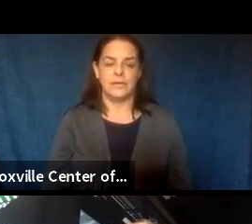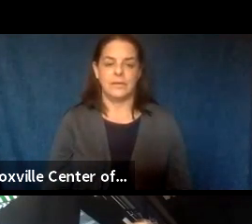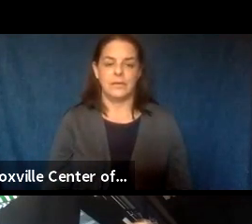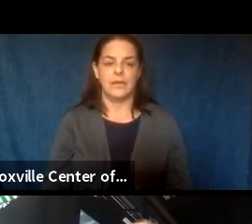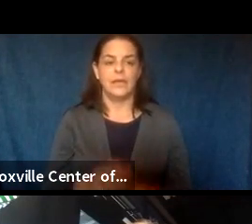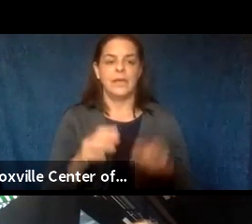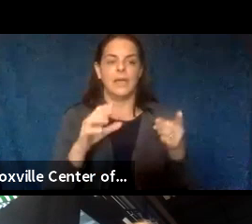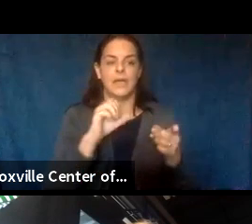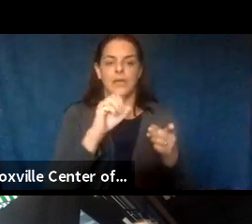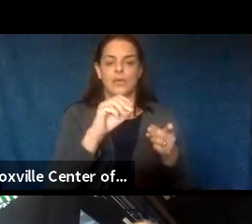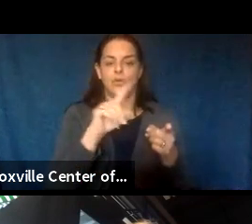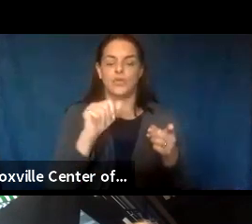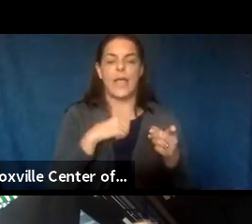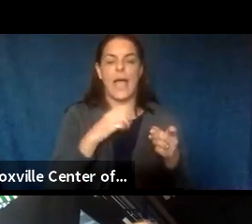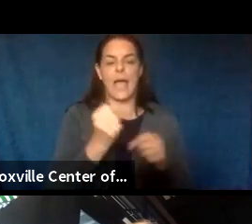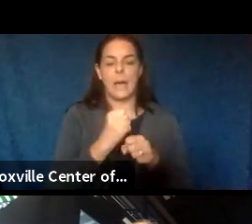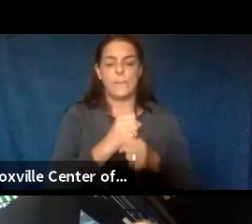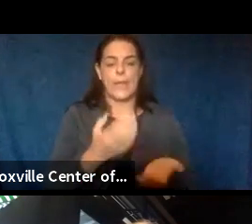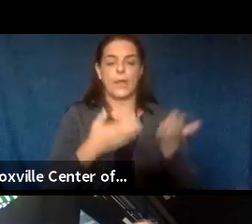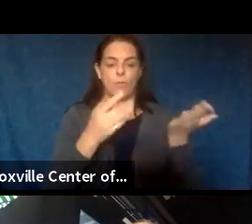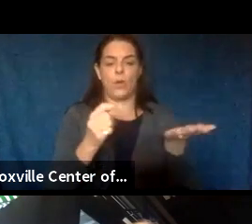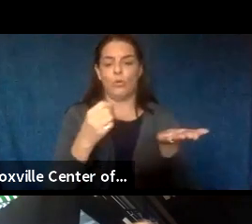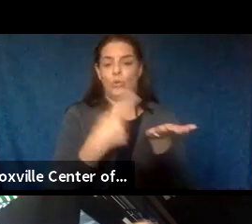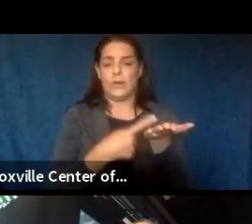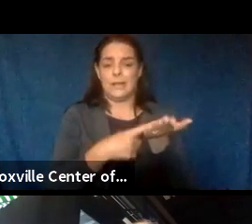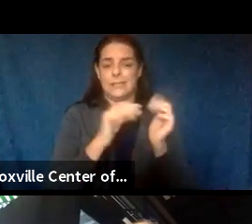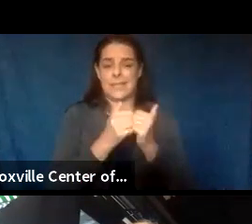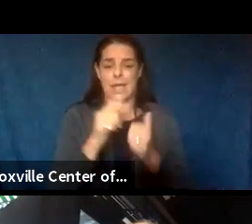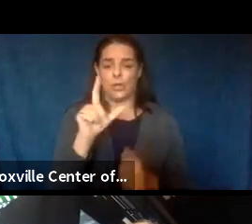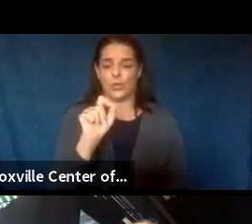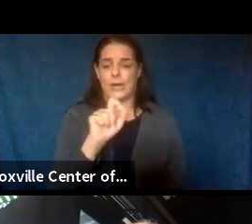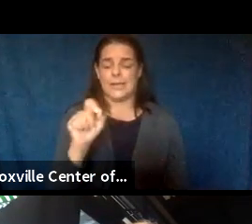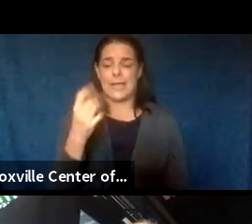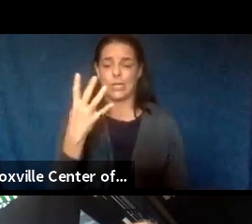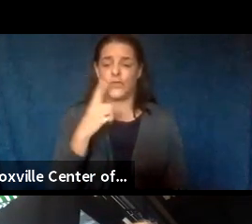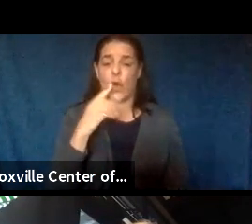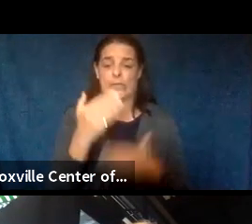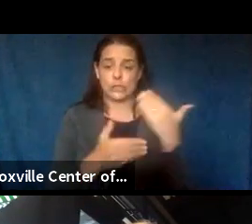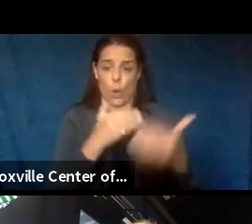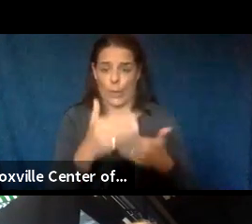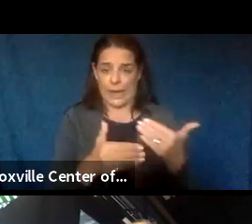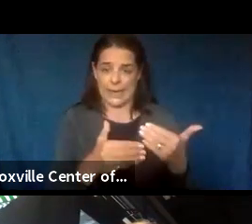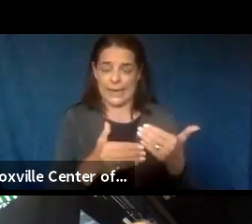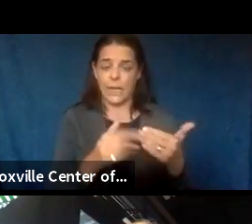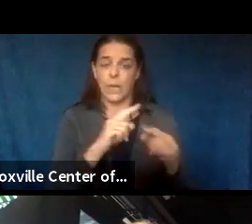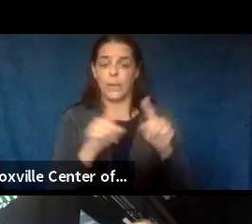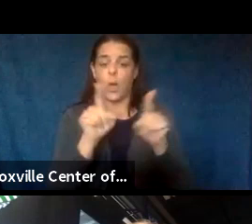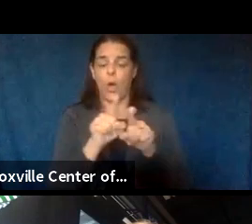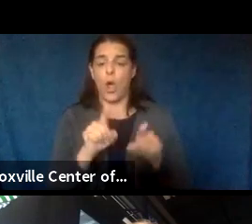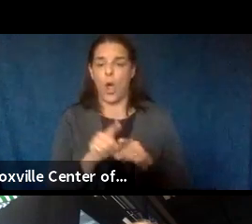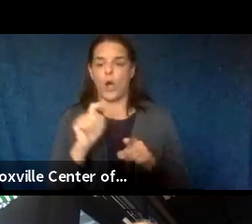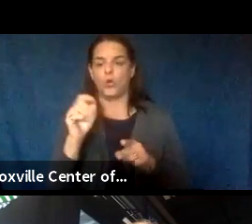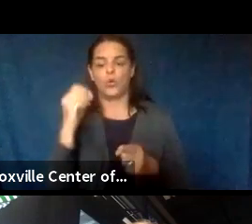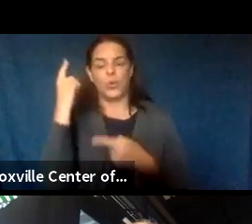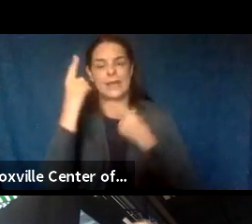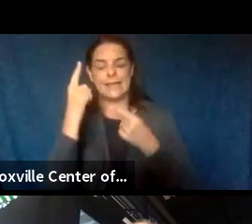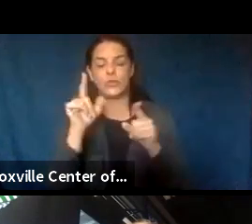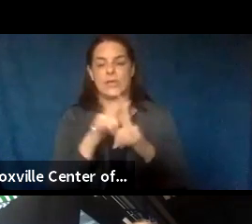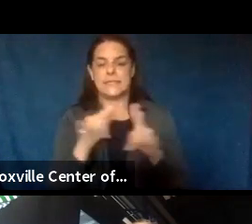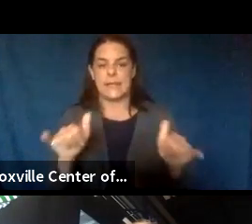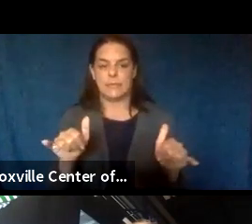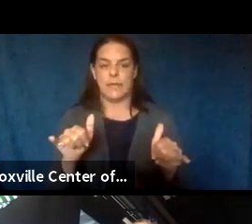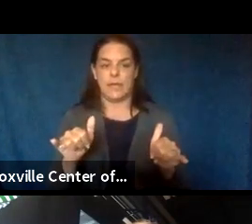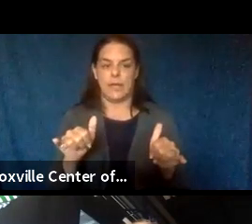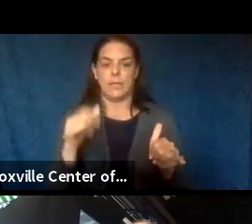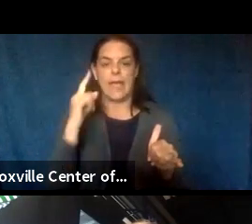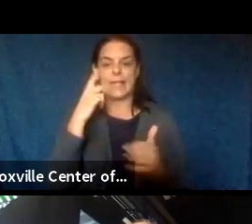I would make a motion to, I guess, discuss how 20-4 is going, but also to consider at the same time, because I think that